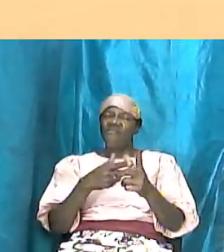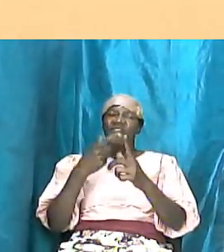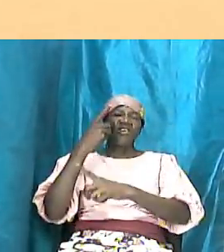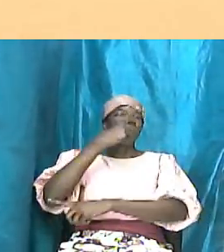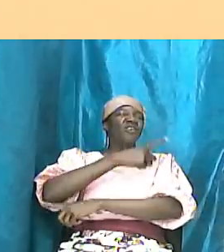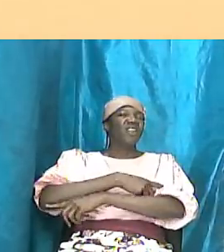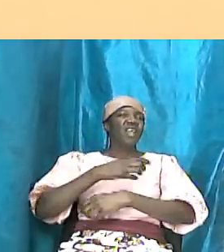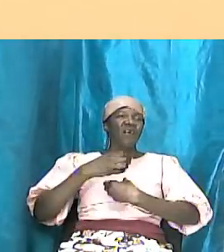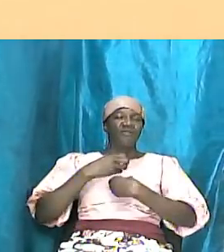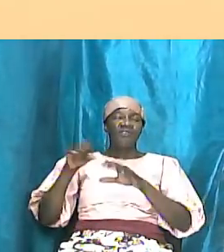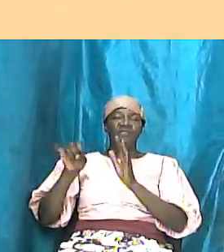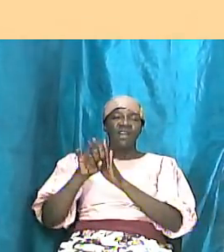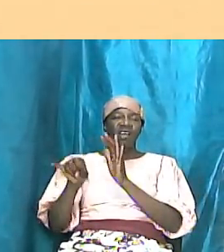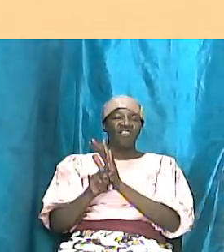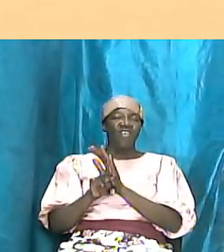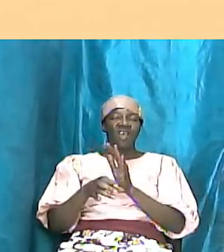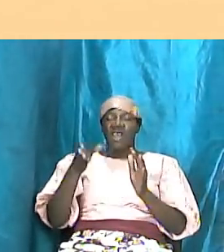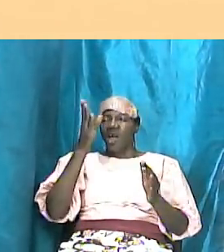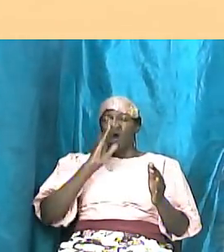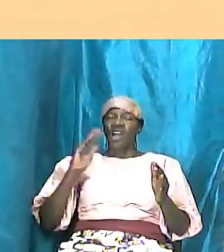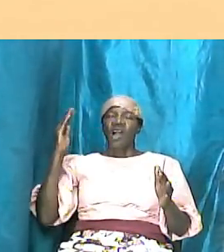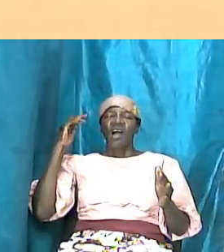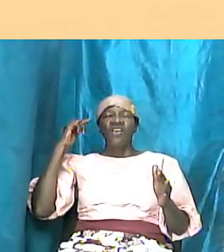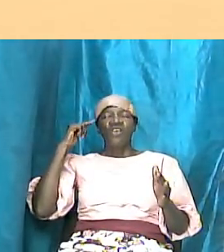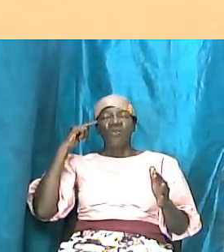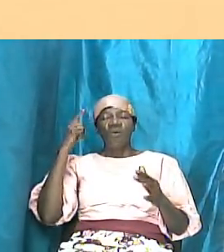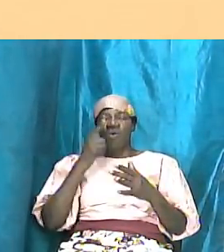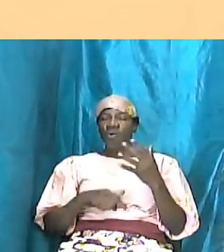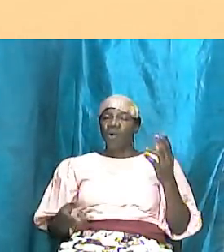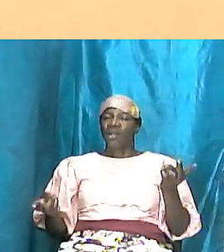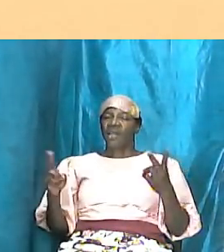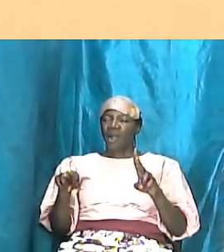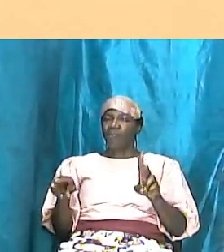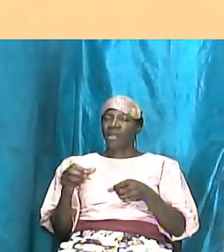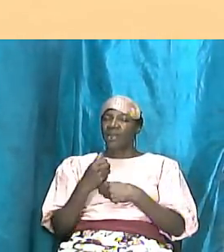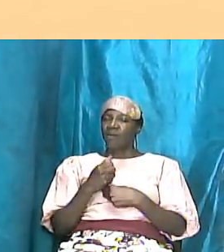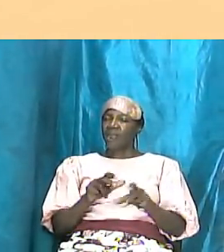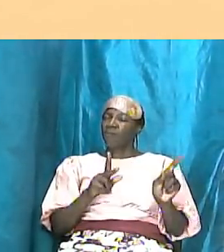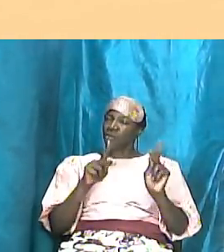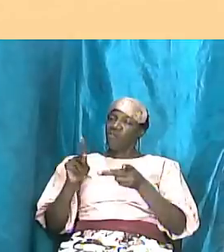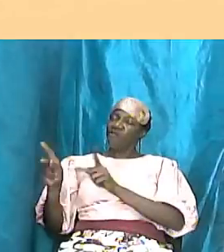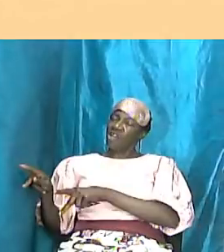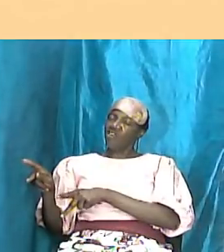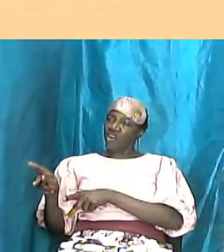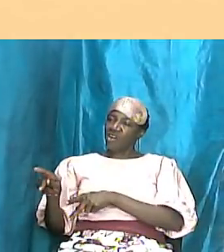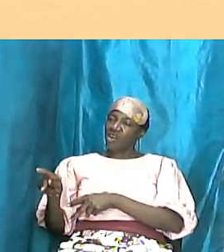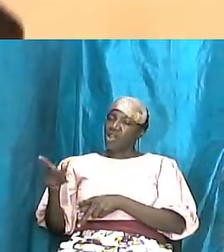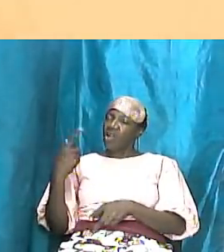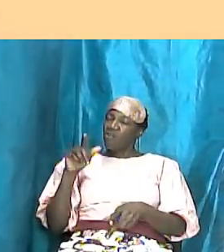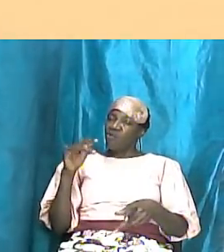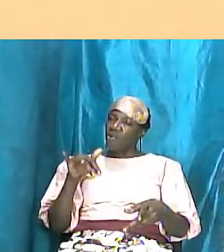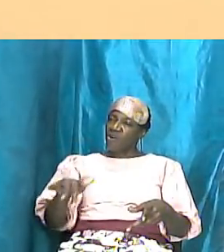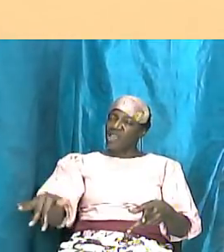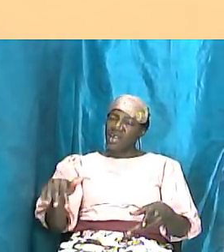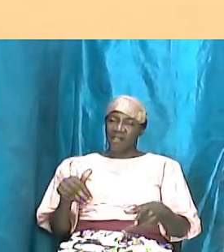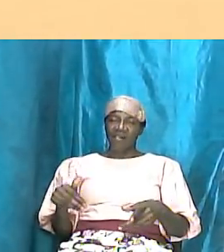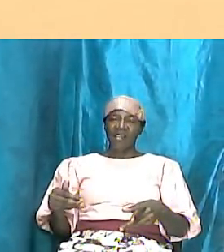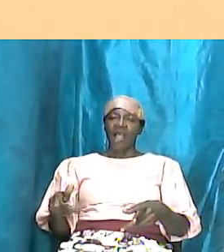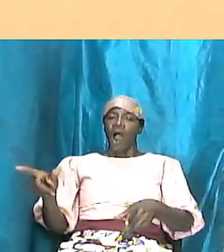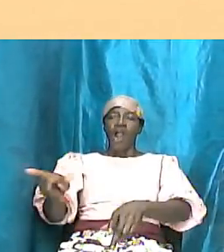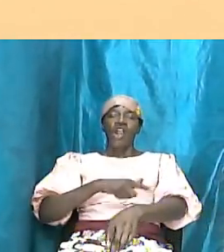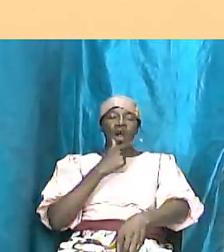creation. It means that he knew what was going to happen and he made provision and preparation for it long before man